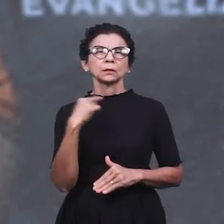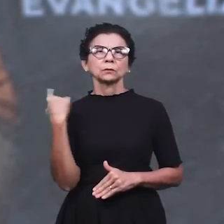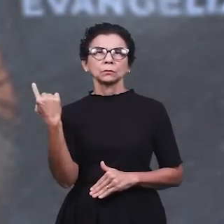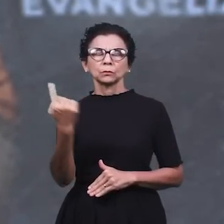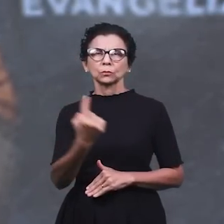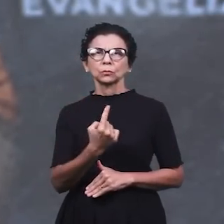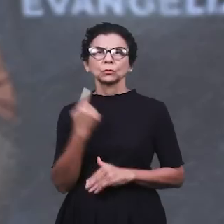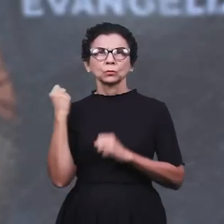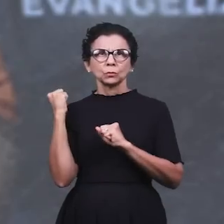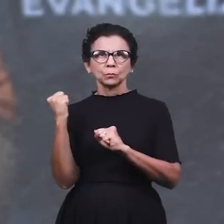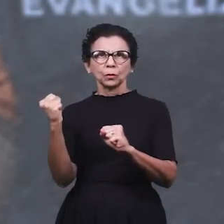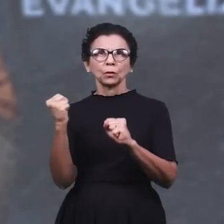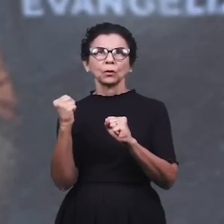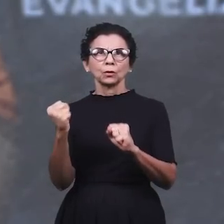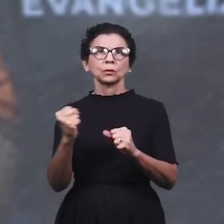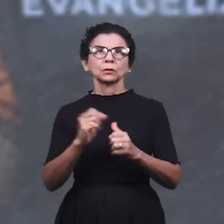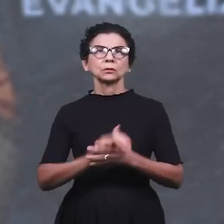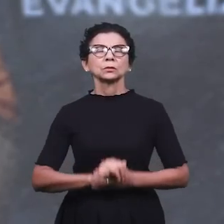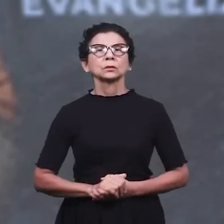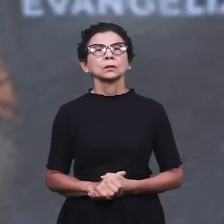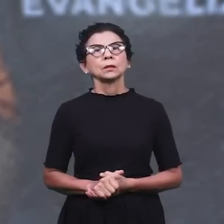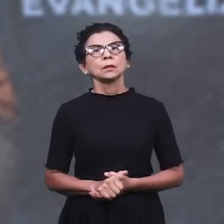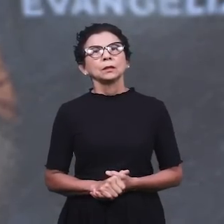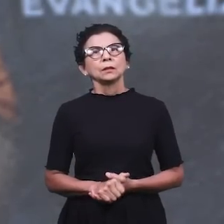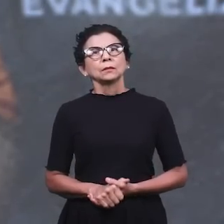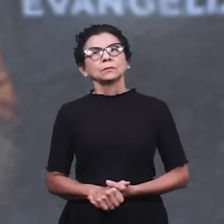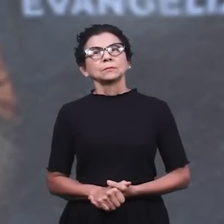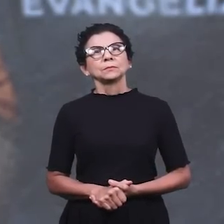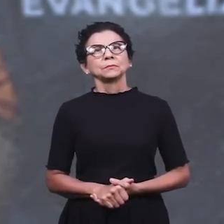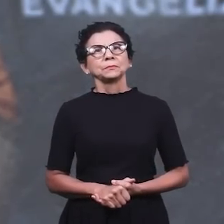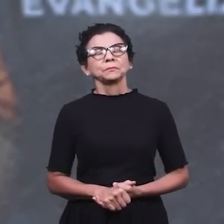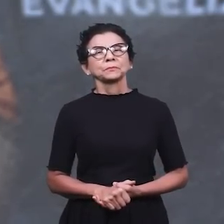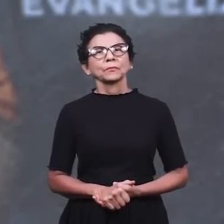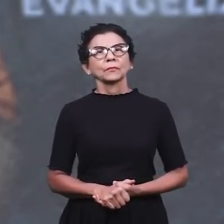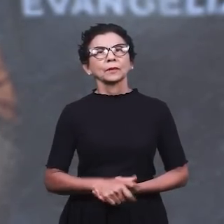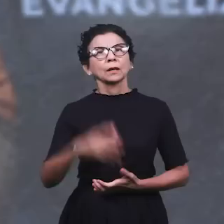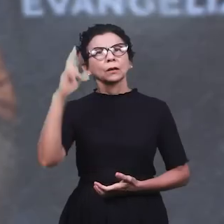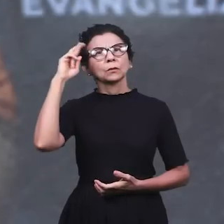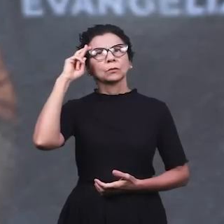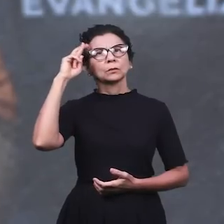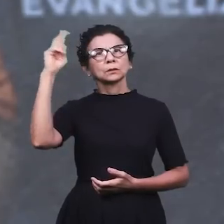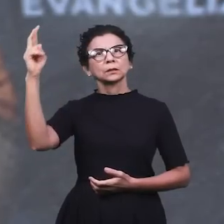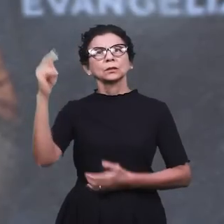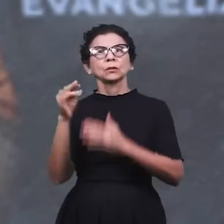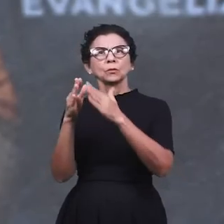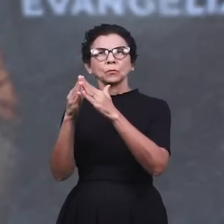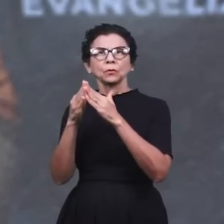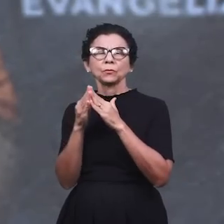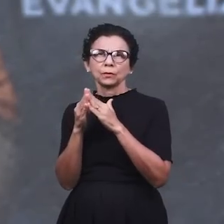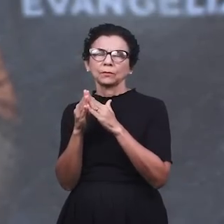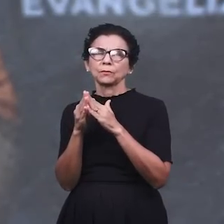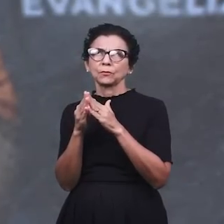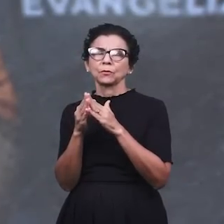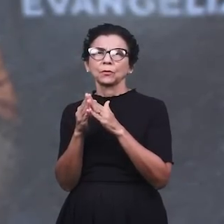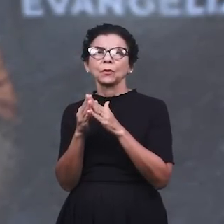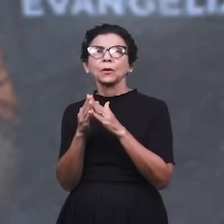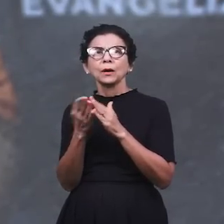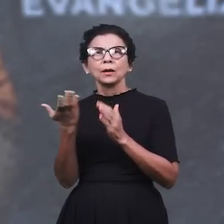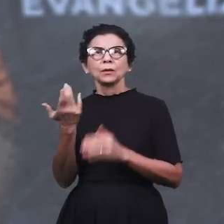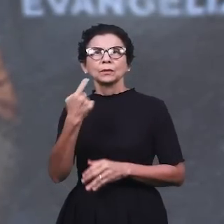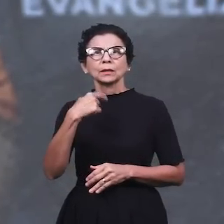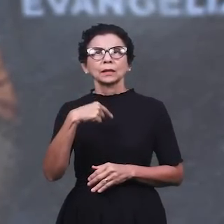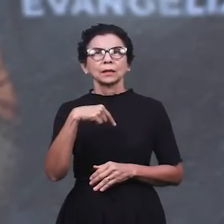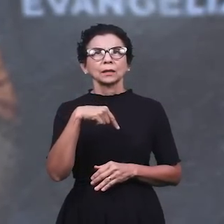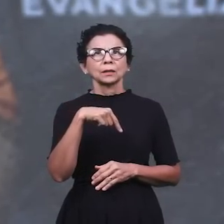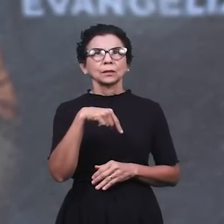needs without limits. So one of the prayers I made was, Lord, please allow